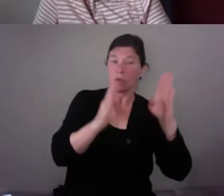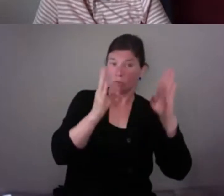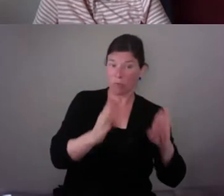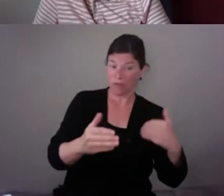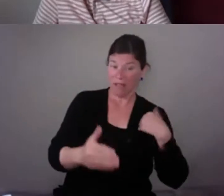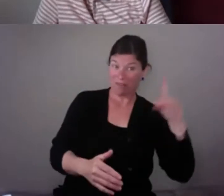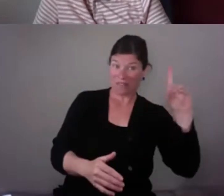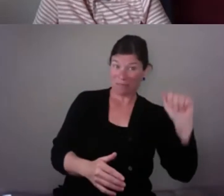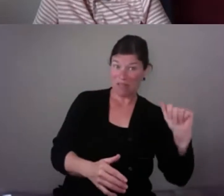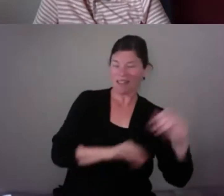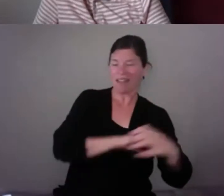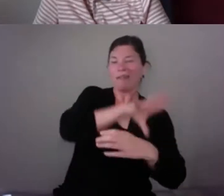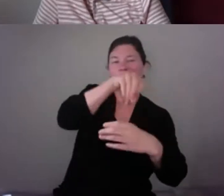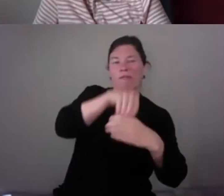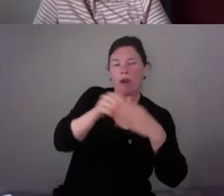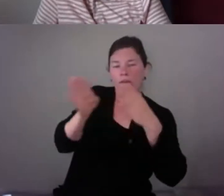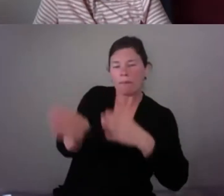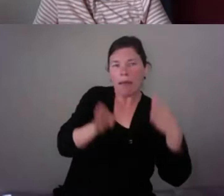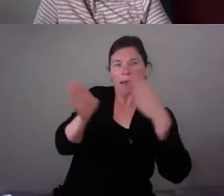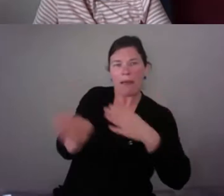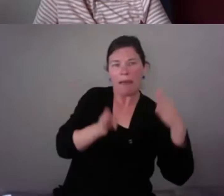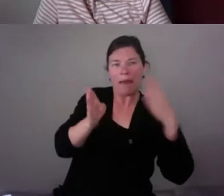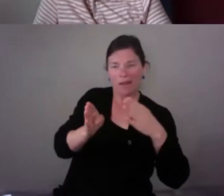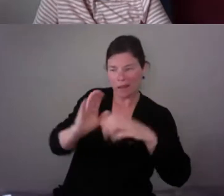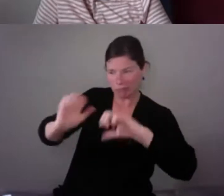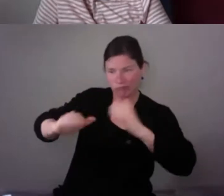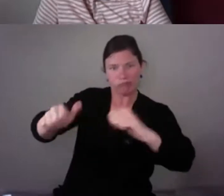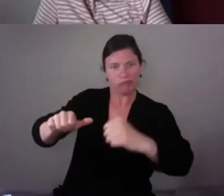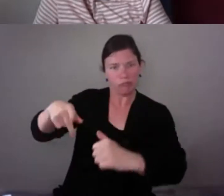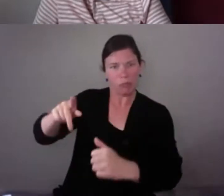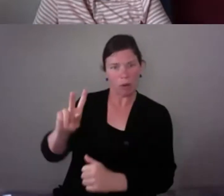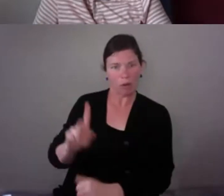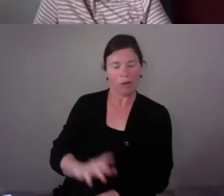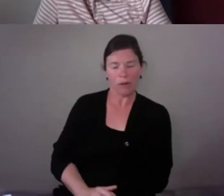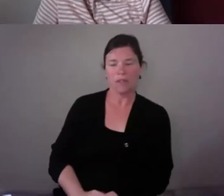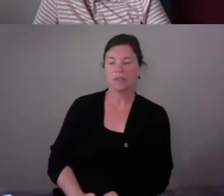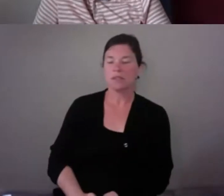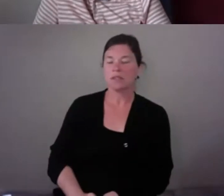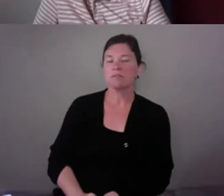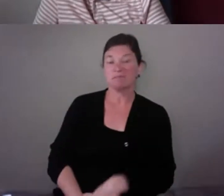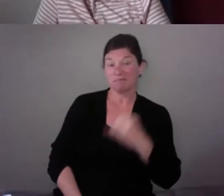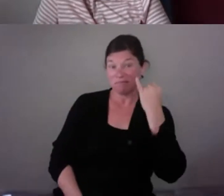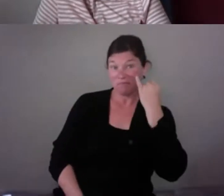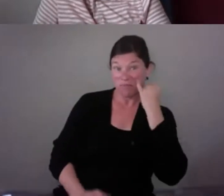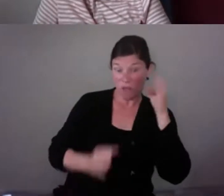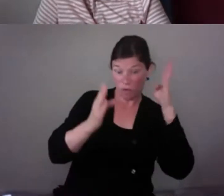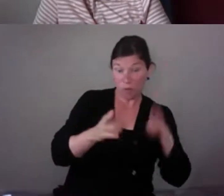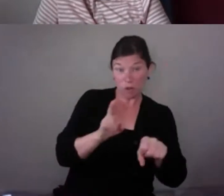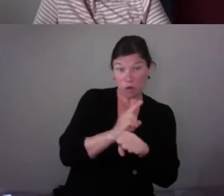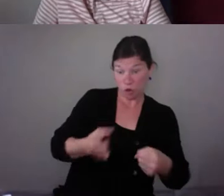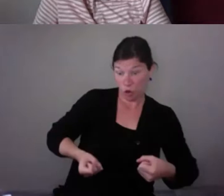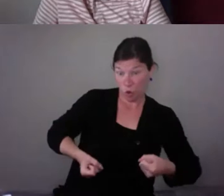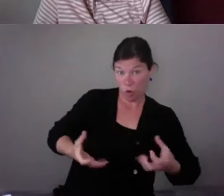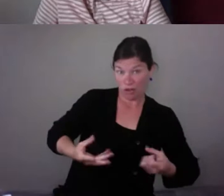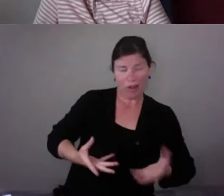the planning committee with if someone has a wheelchair, or if someone wants to make sure